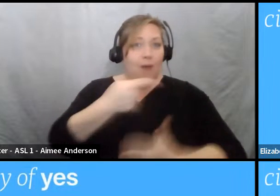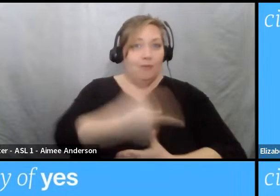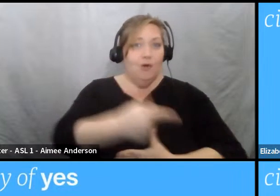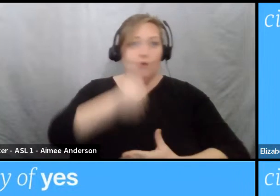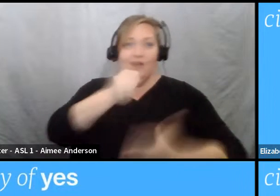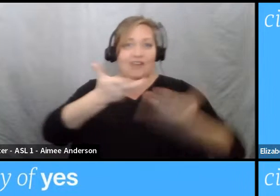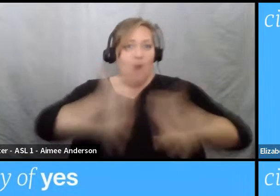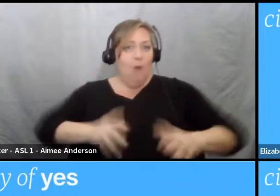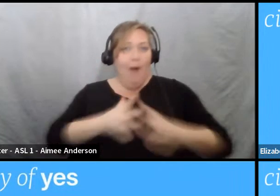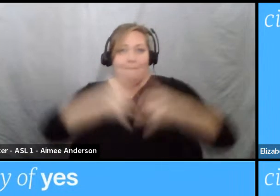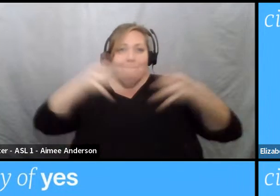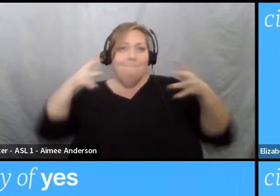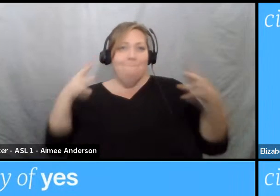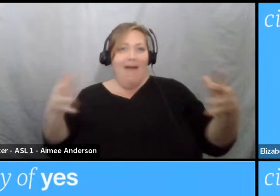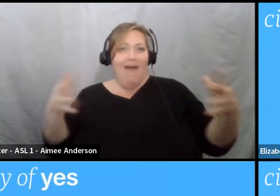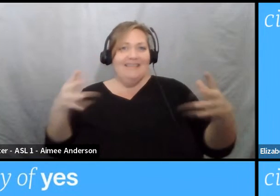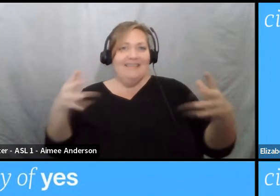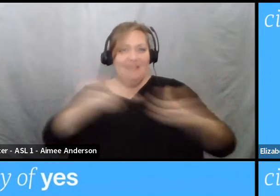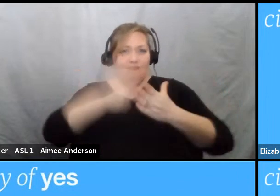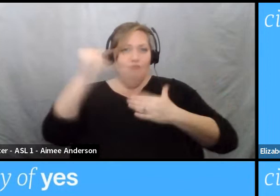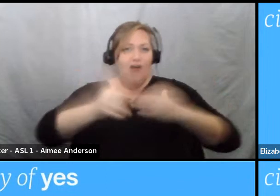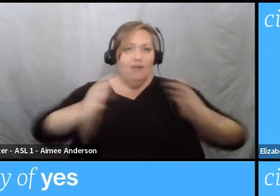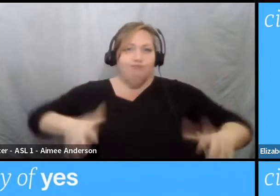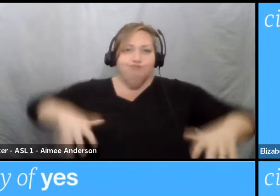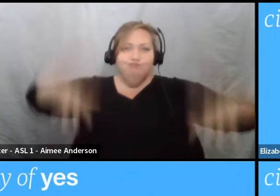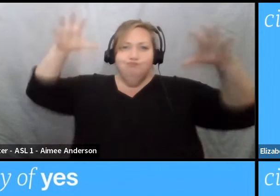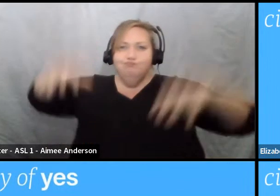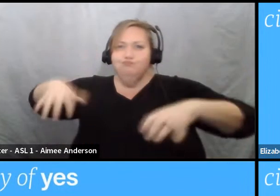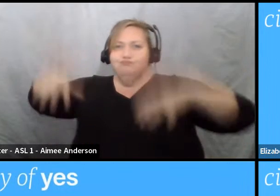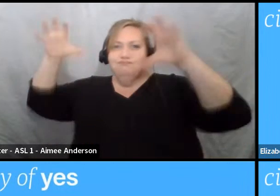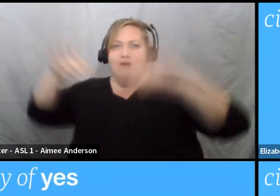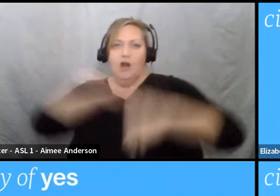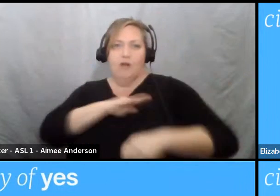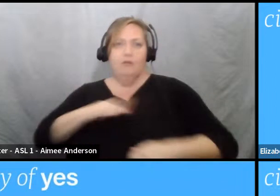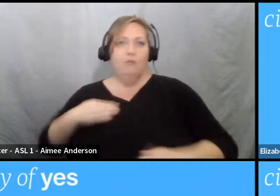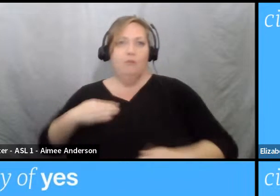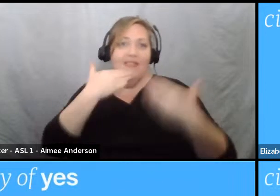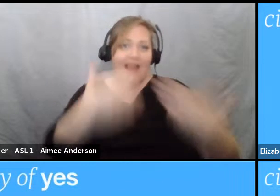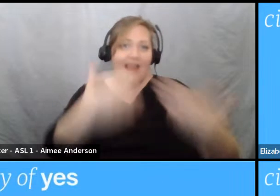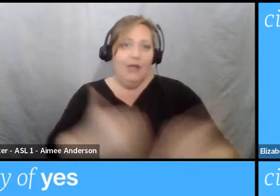want massive projects in our community board. Thank you.